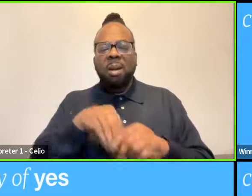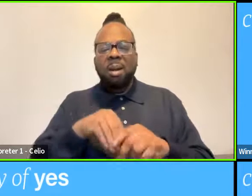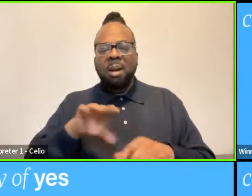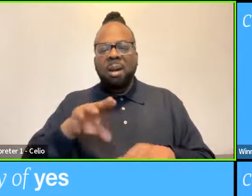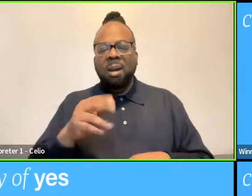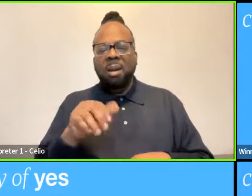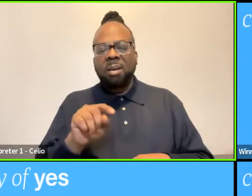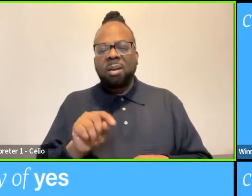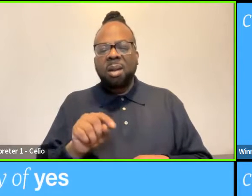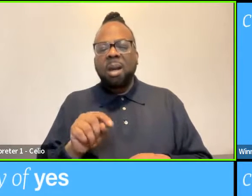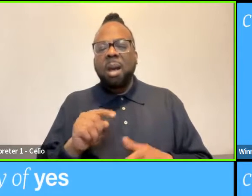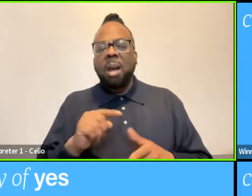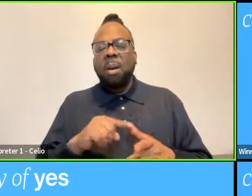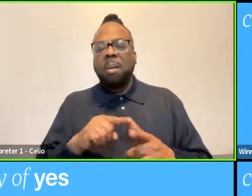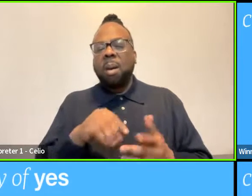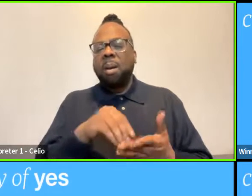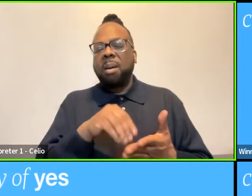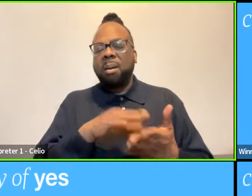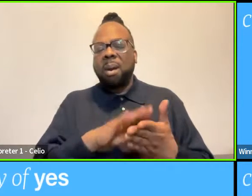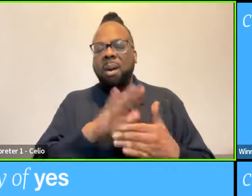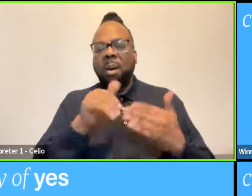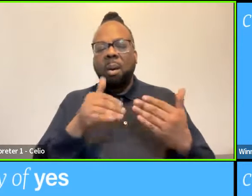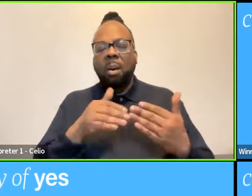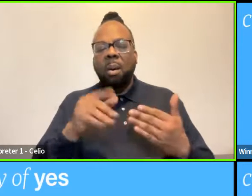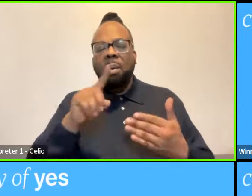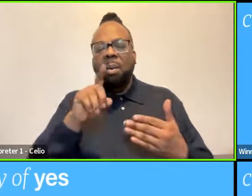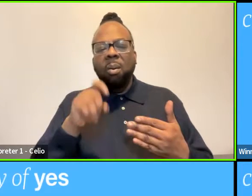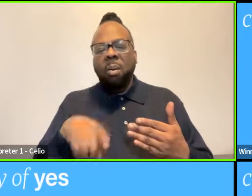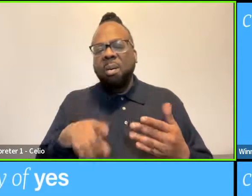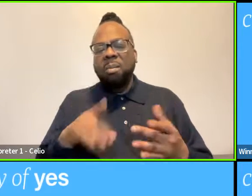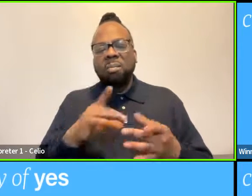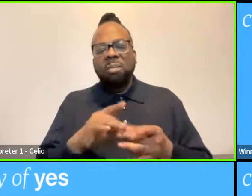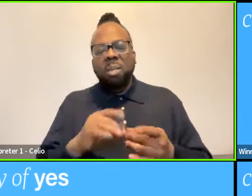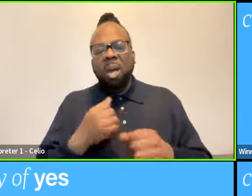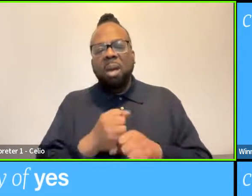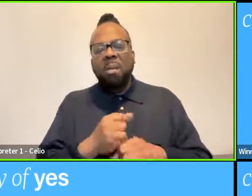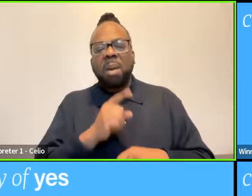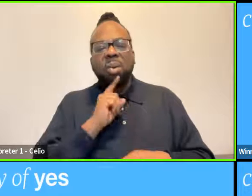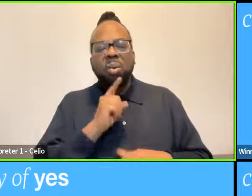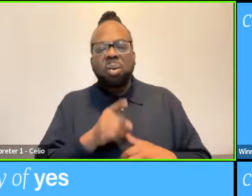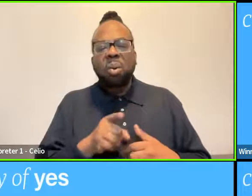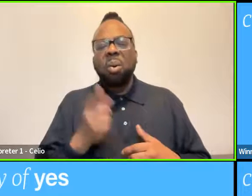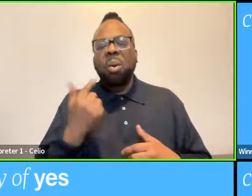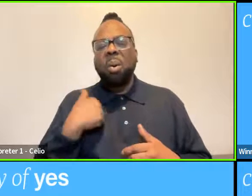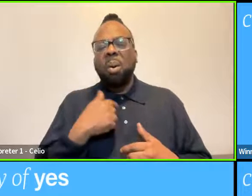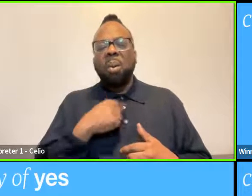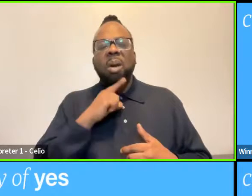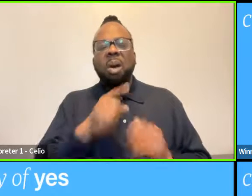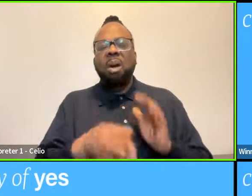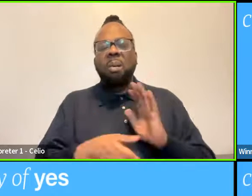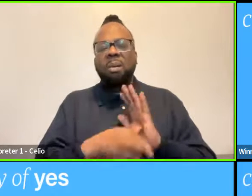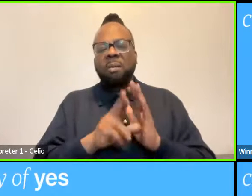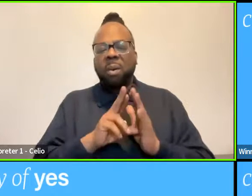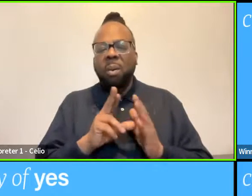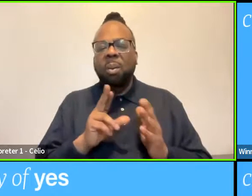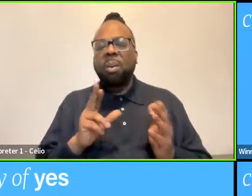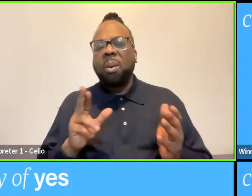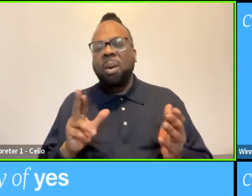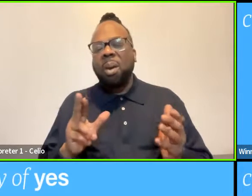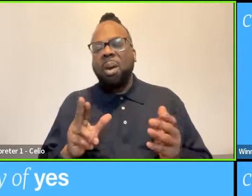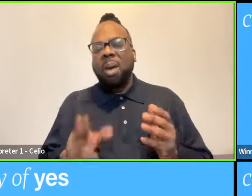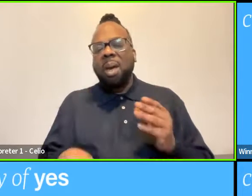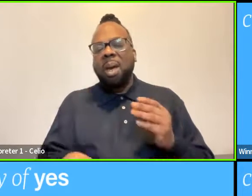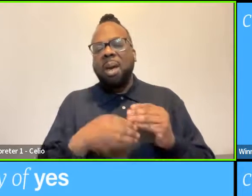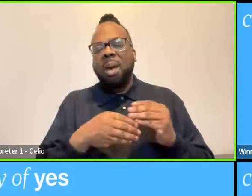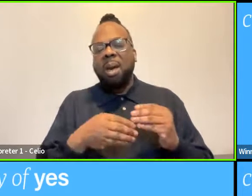have documented all the questions that have come in, and we will make sure that we are reviewing them and including them